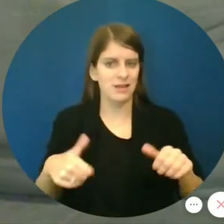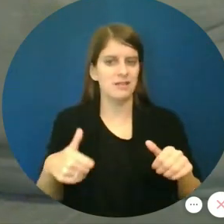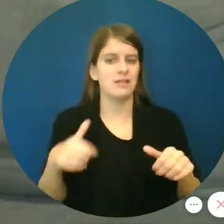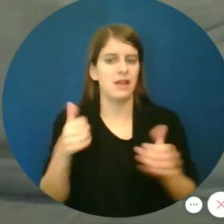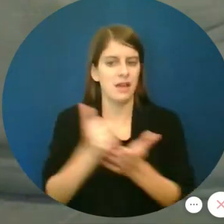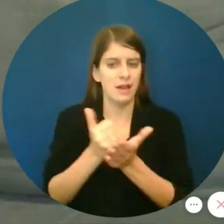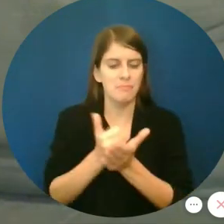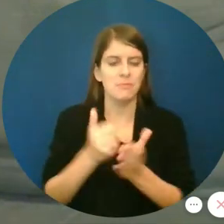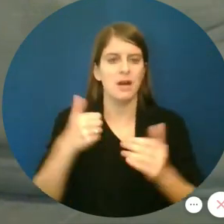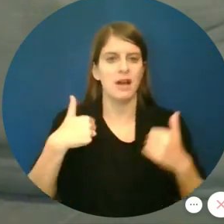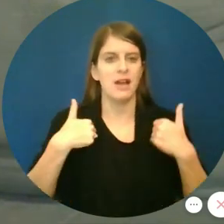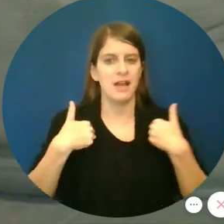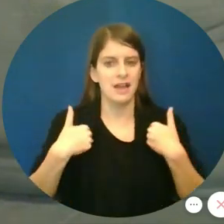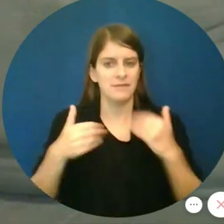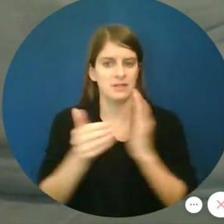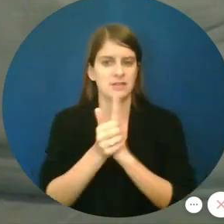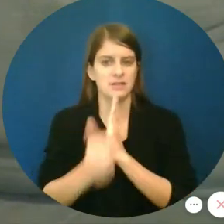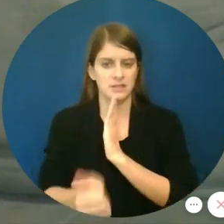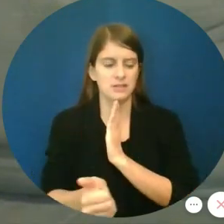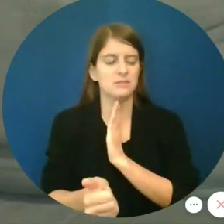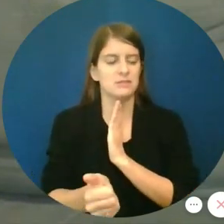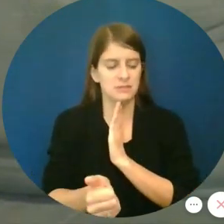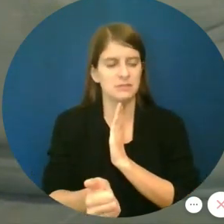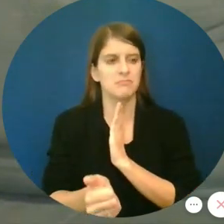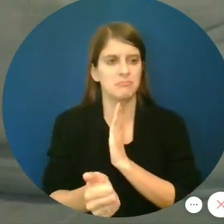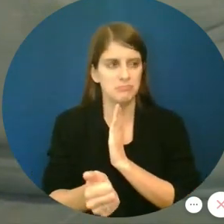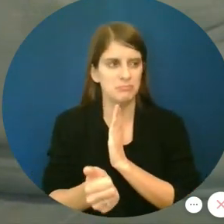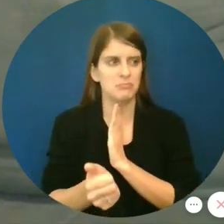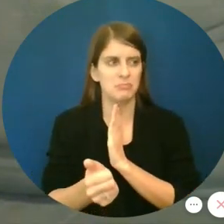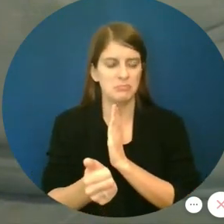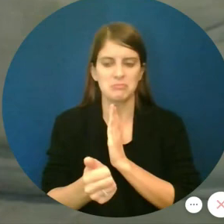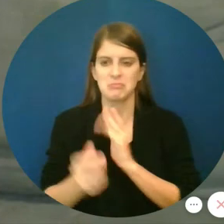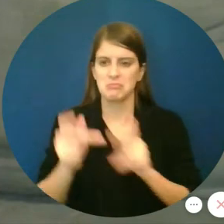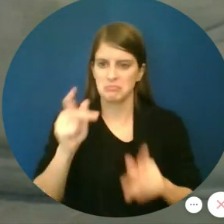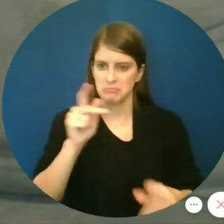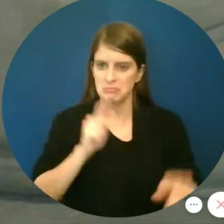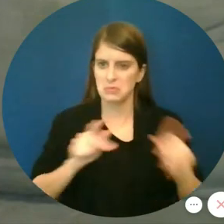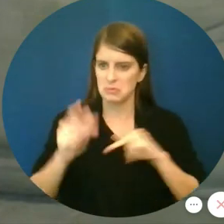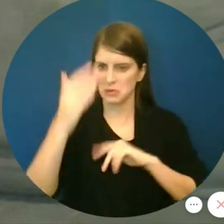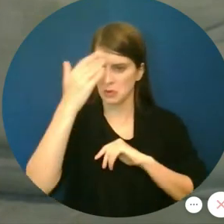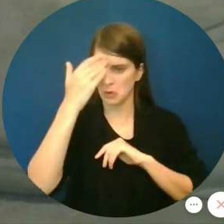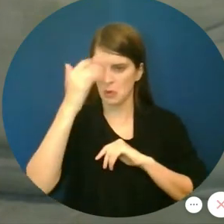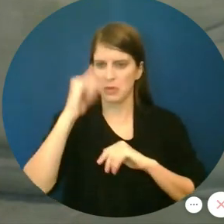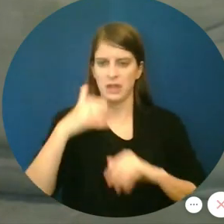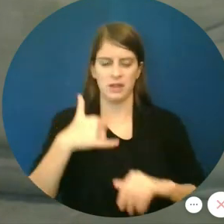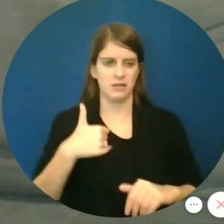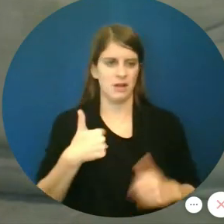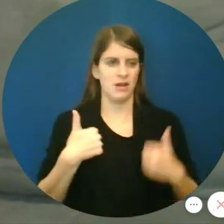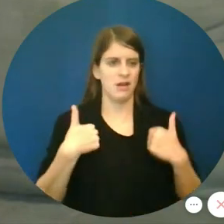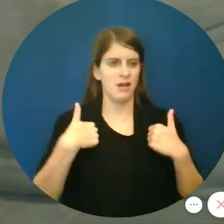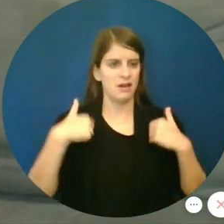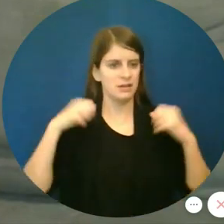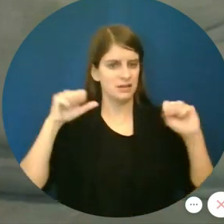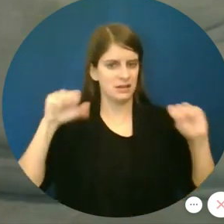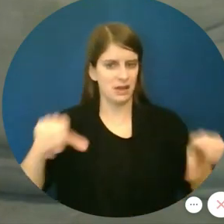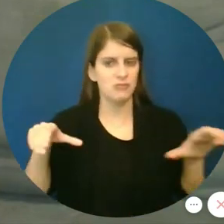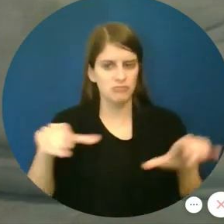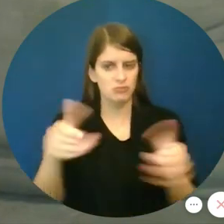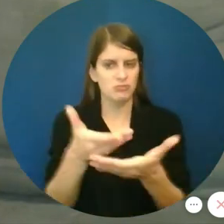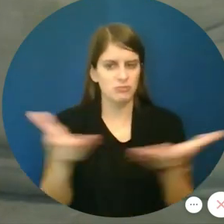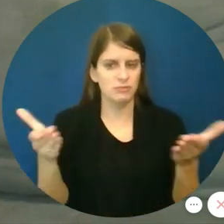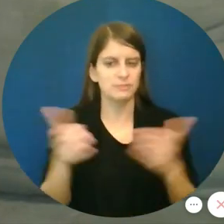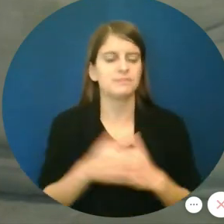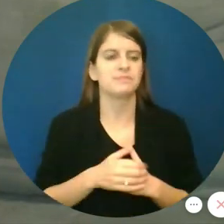a difference, that our skills, our talents are seen. And feeling capable